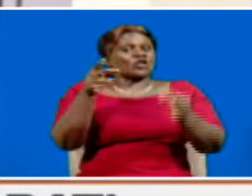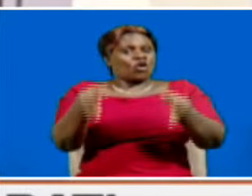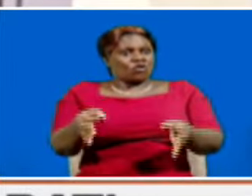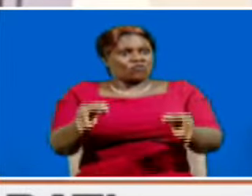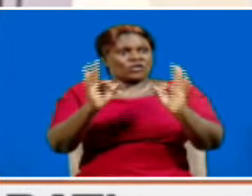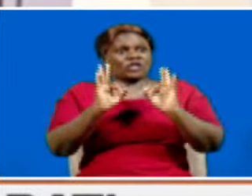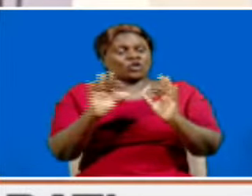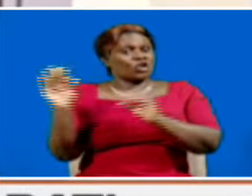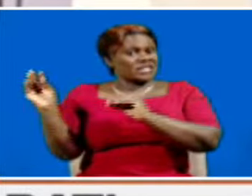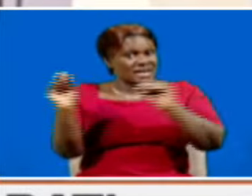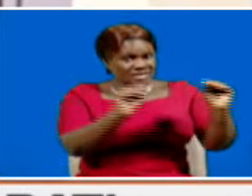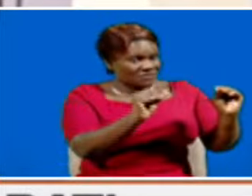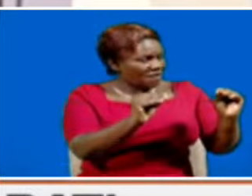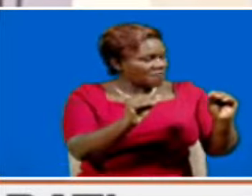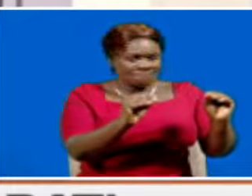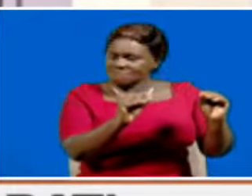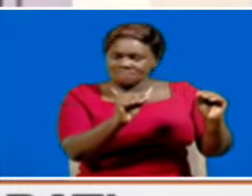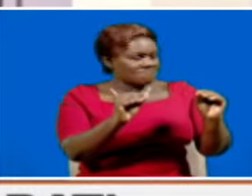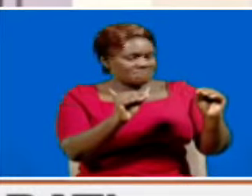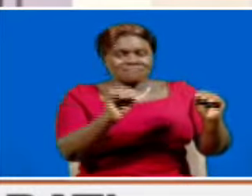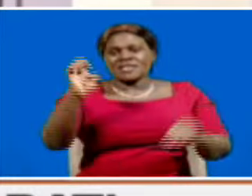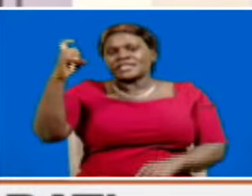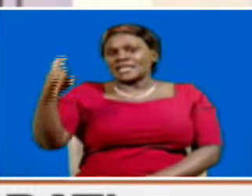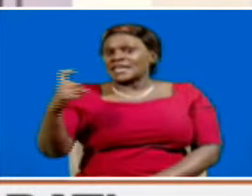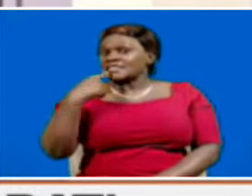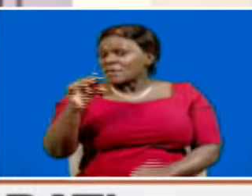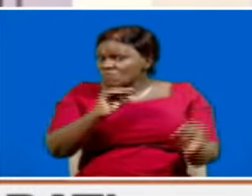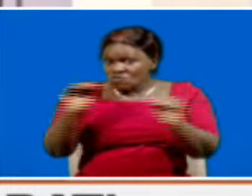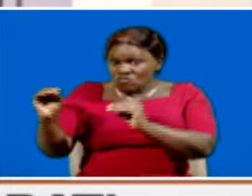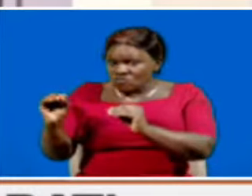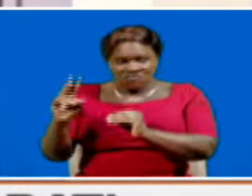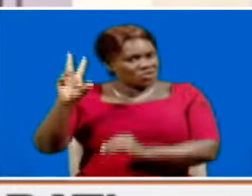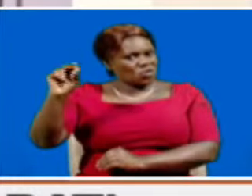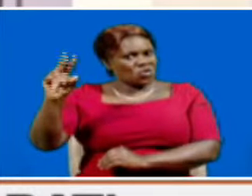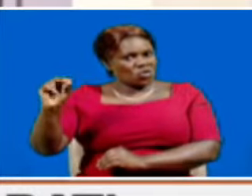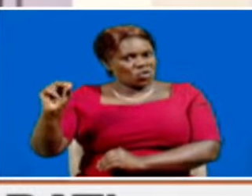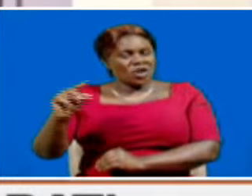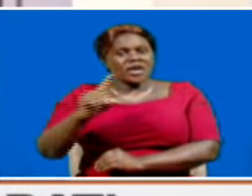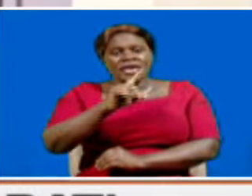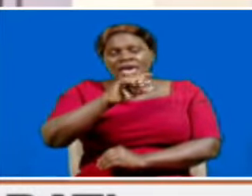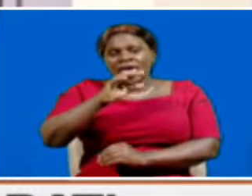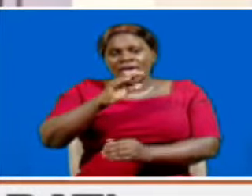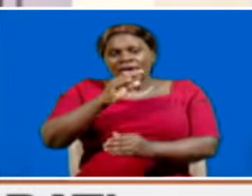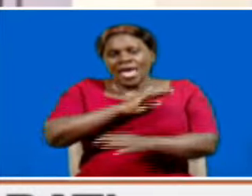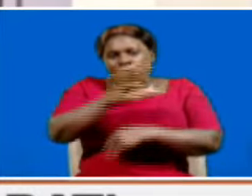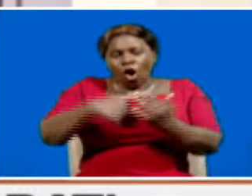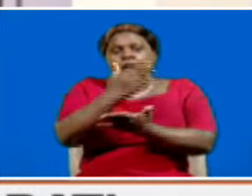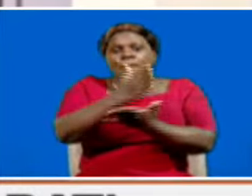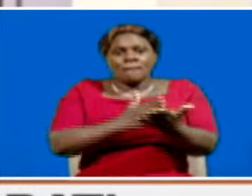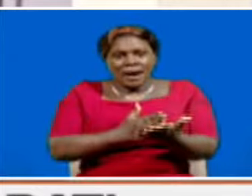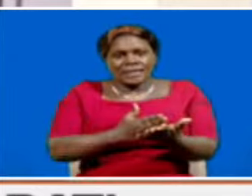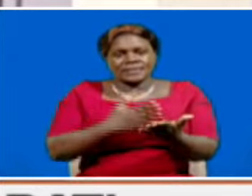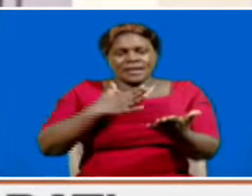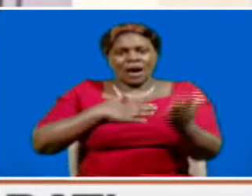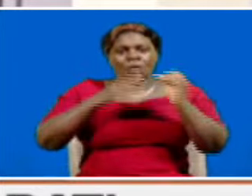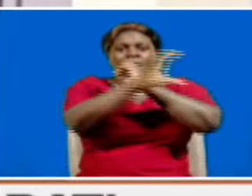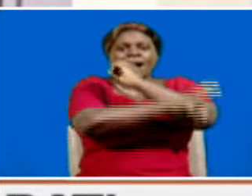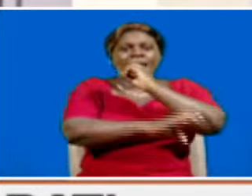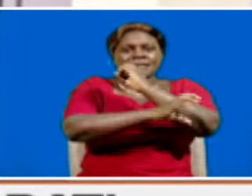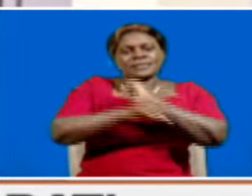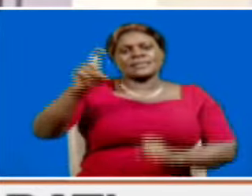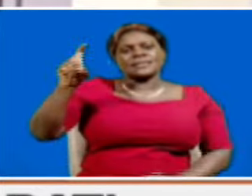be transferred, as you've said, Your Excellency, elsewhere, because every inch of our territory